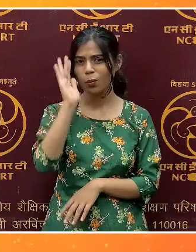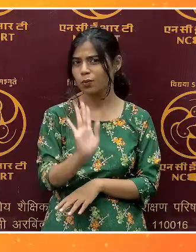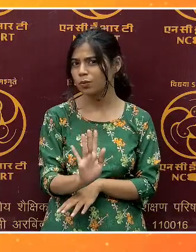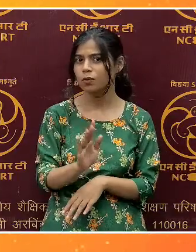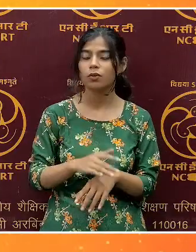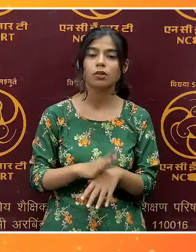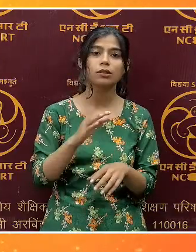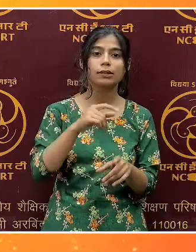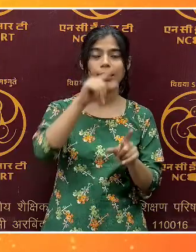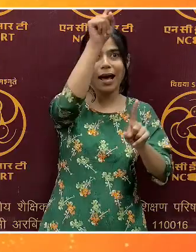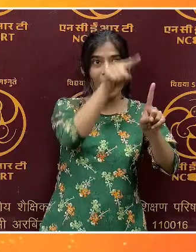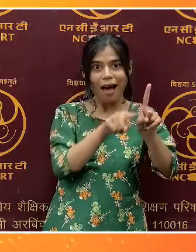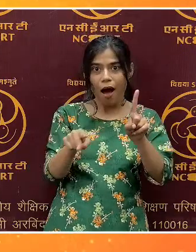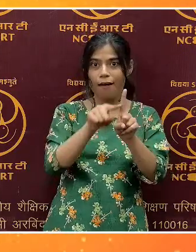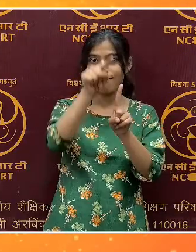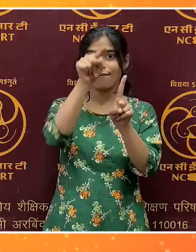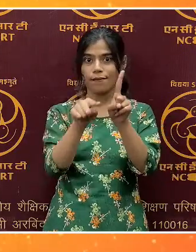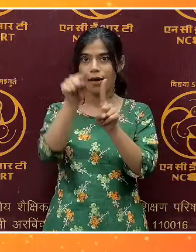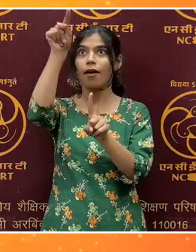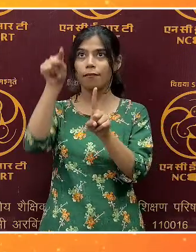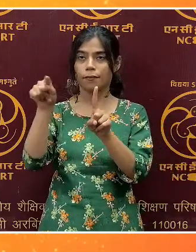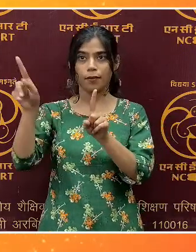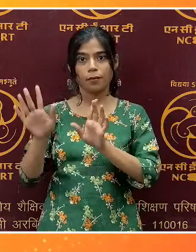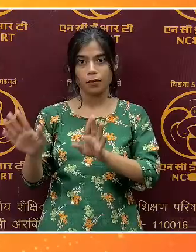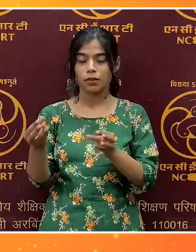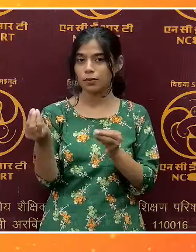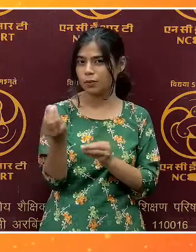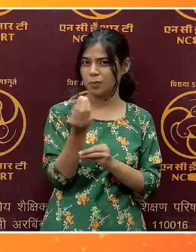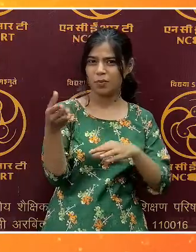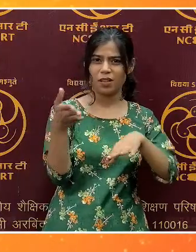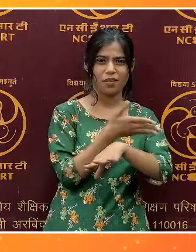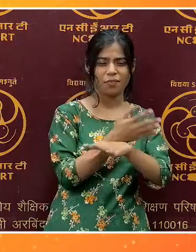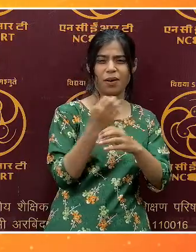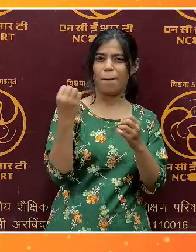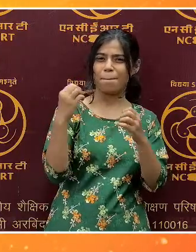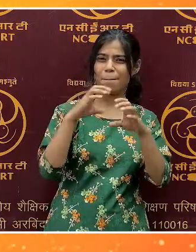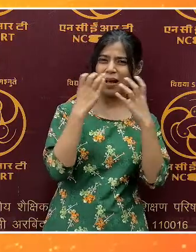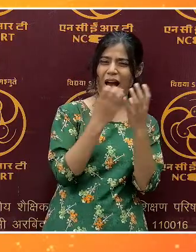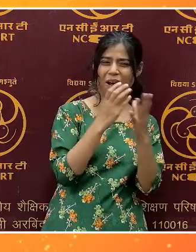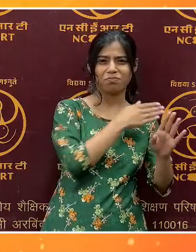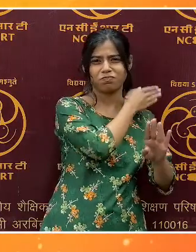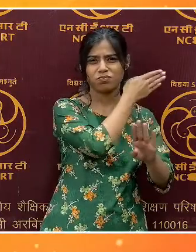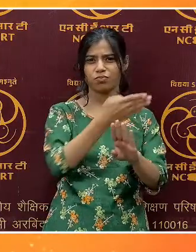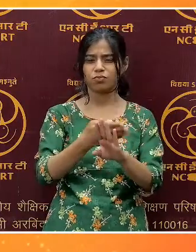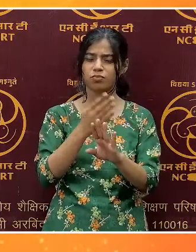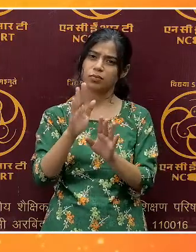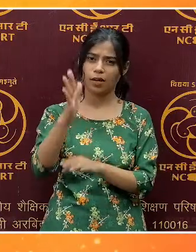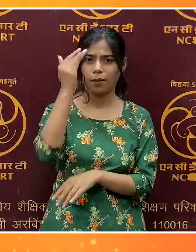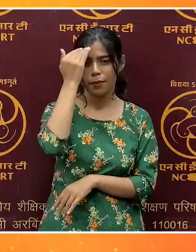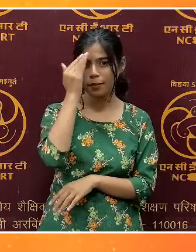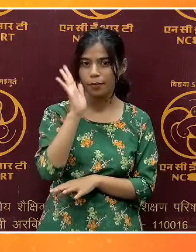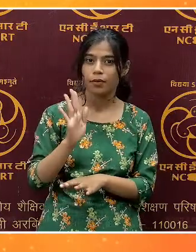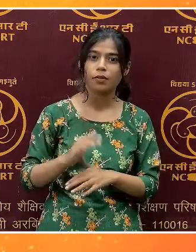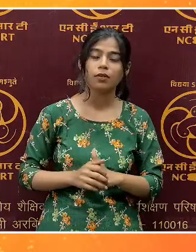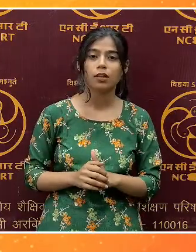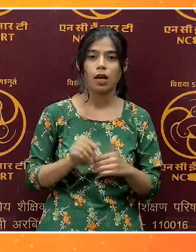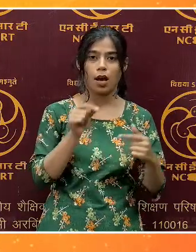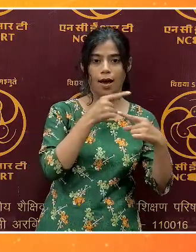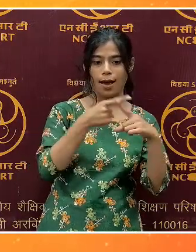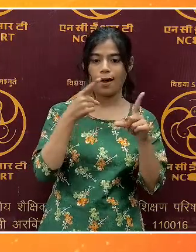the graphs for last few years in previous classes. This ordered pair x,